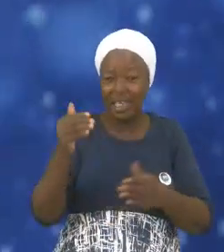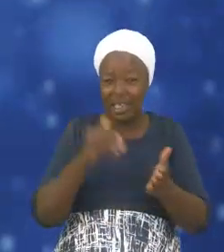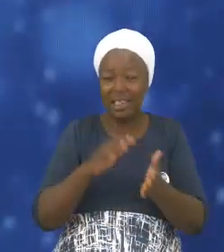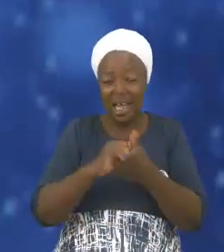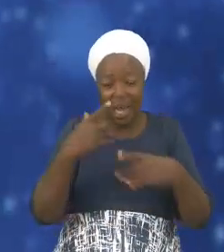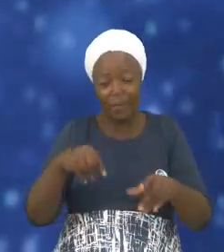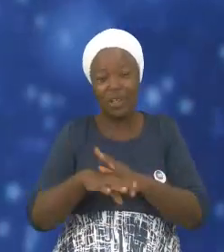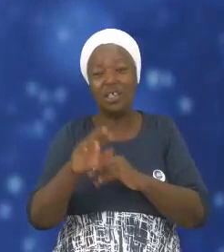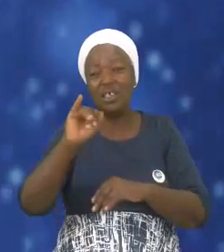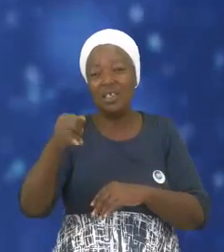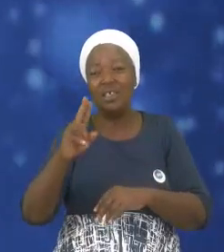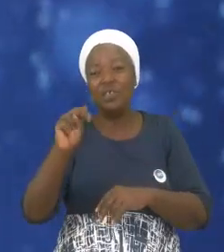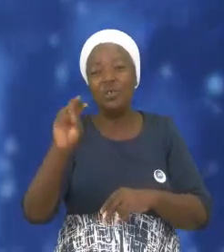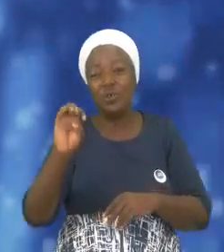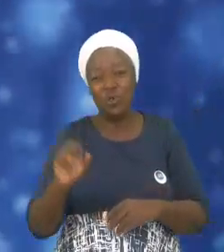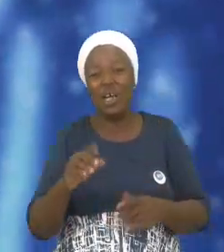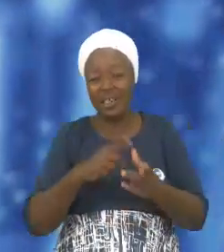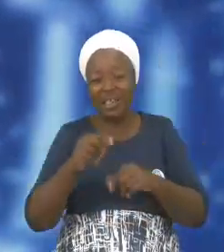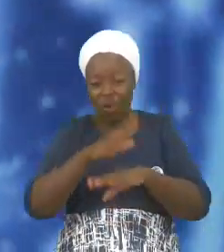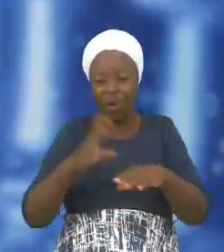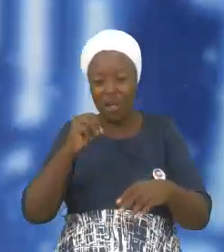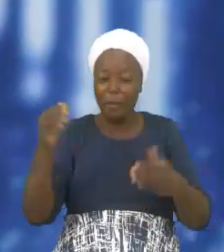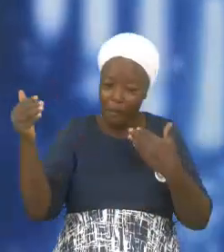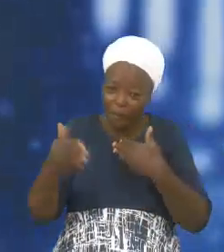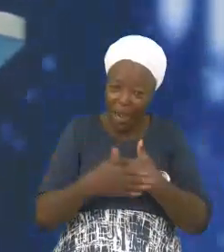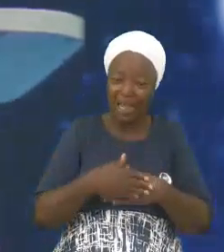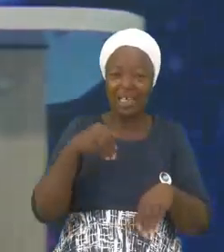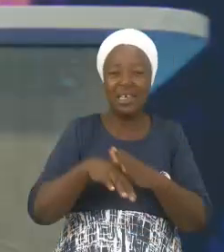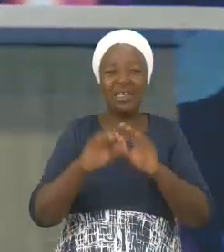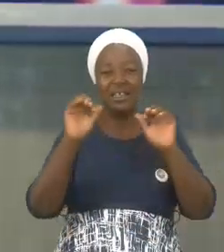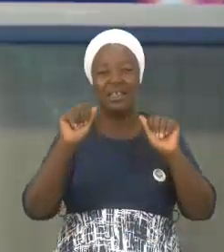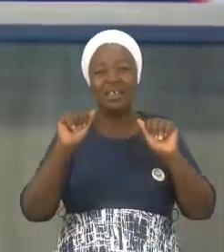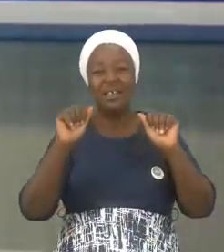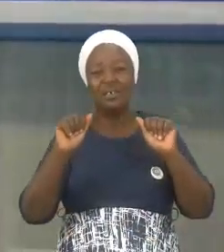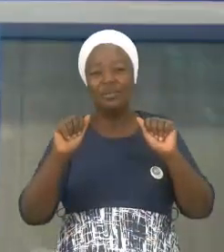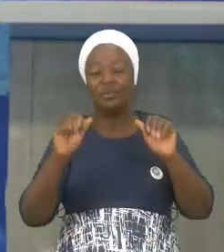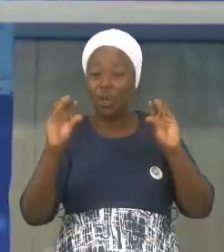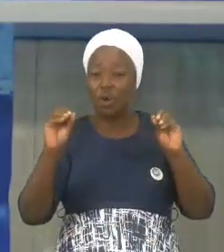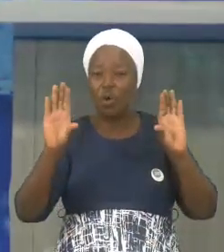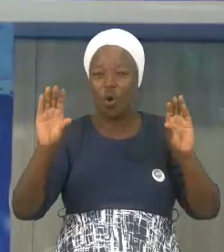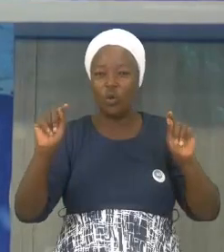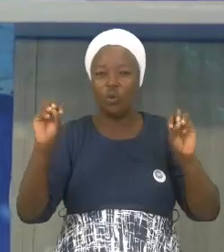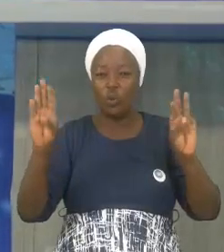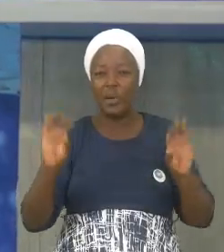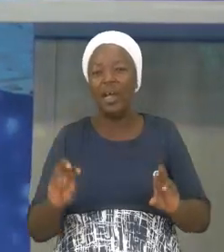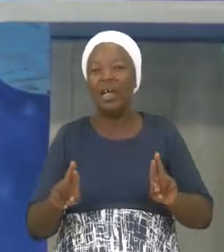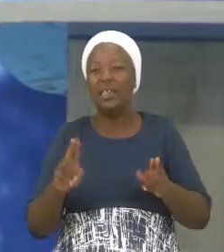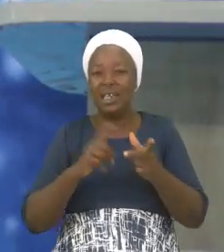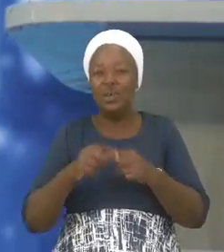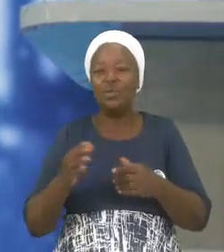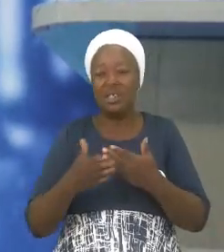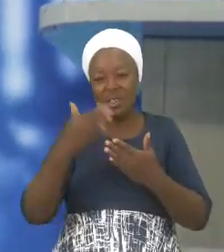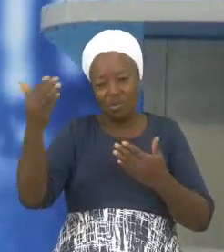back in October. And then I was introduced. I was holding the mic and I